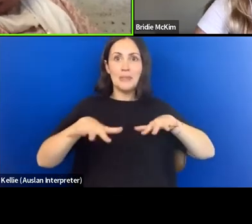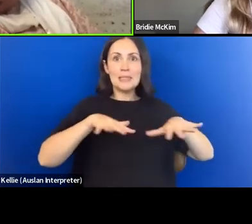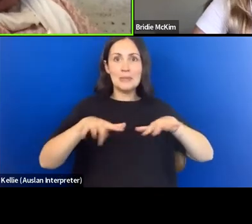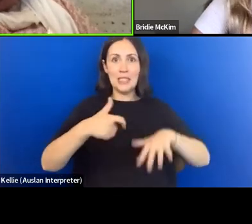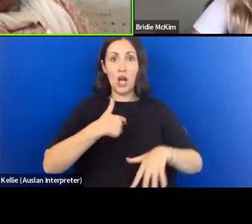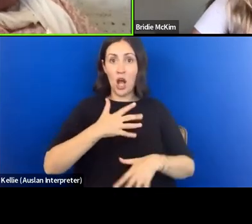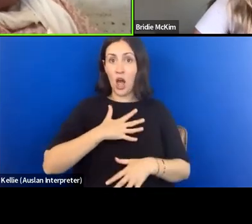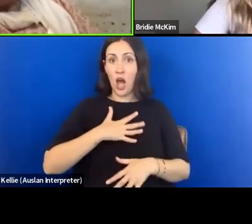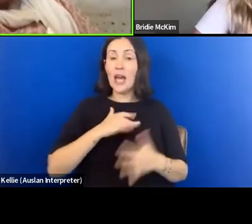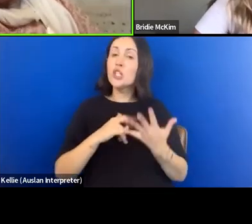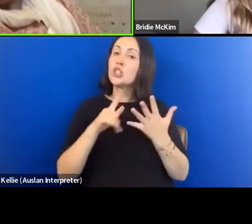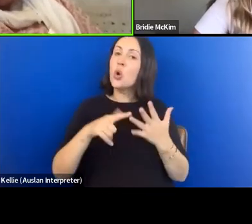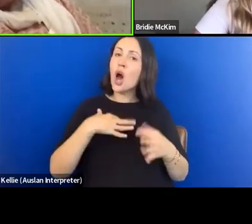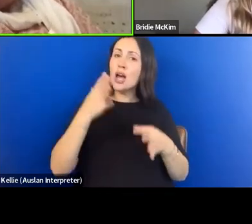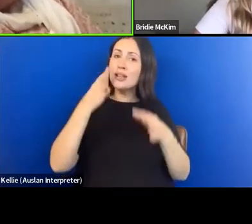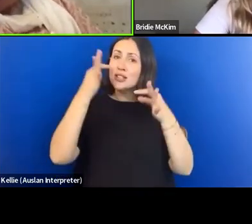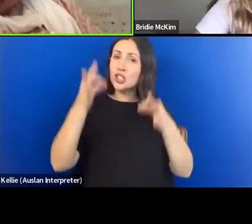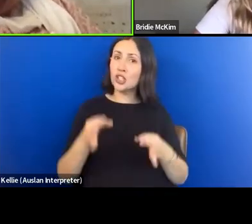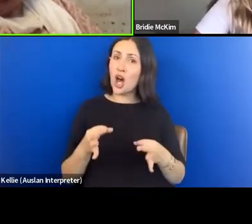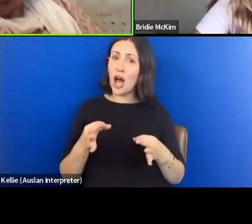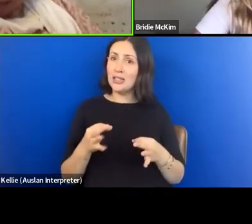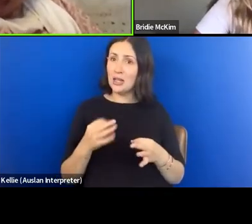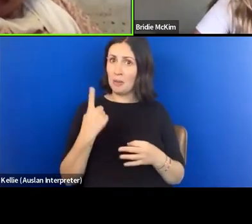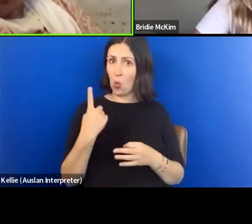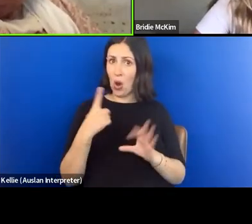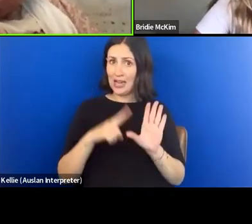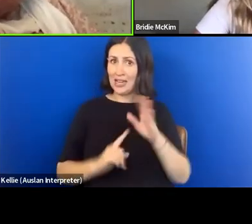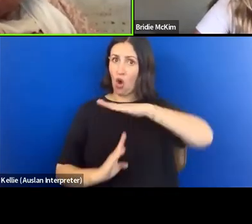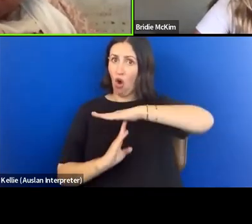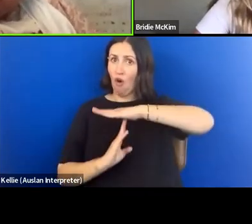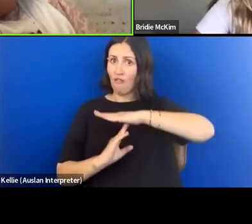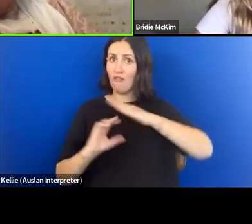decided to kind of reconnect with